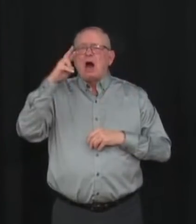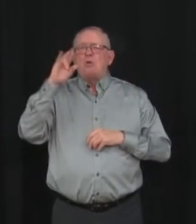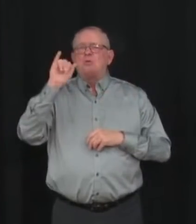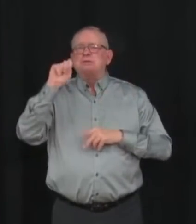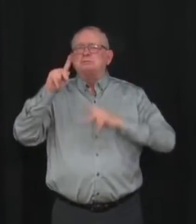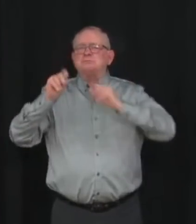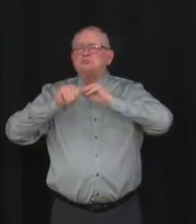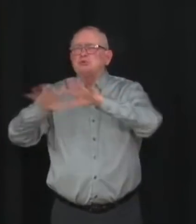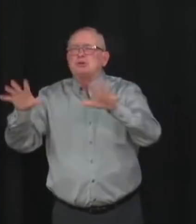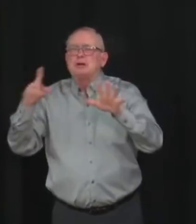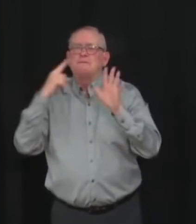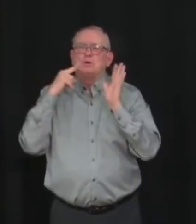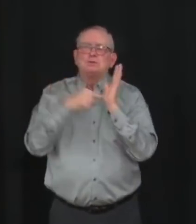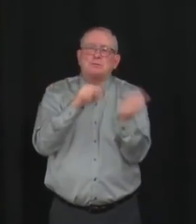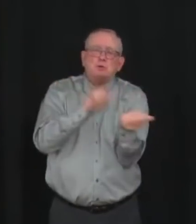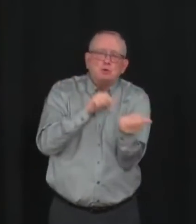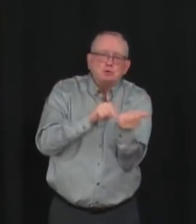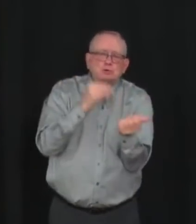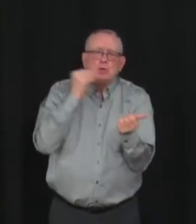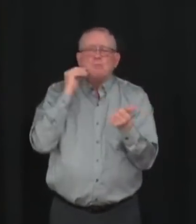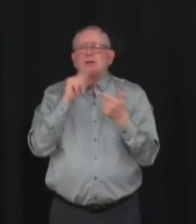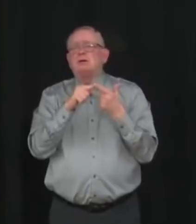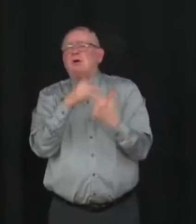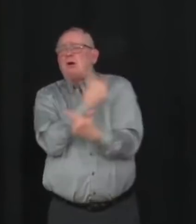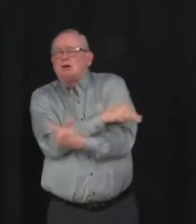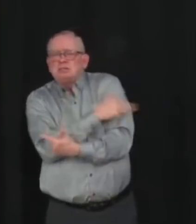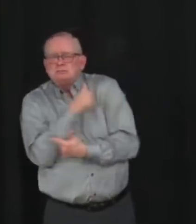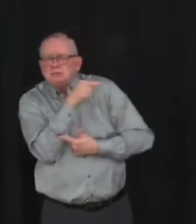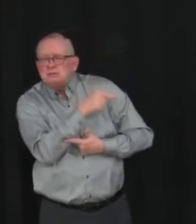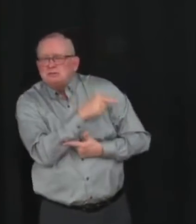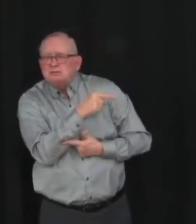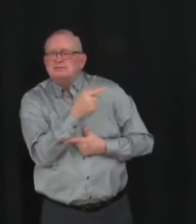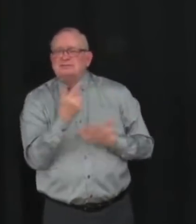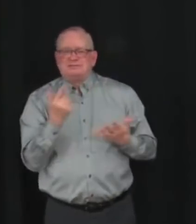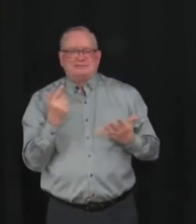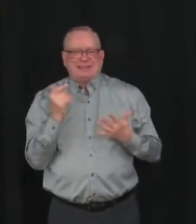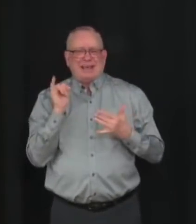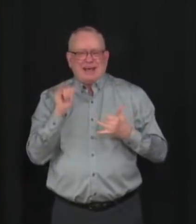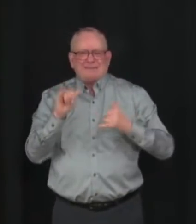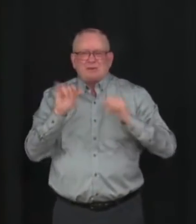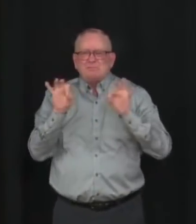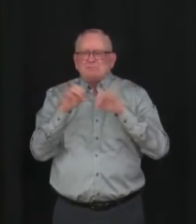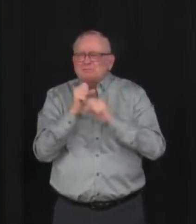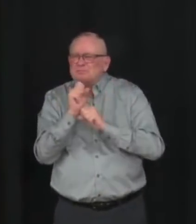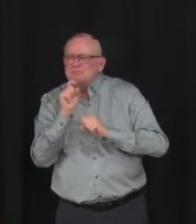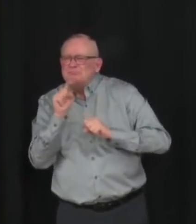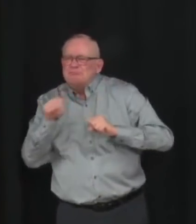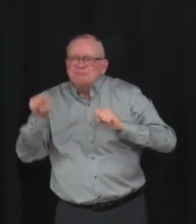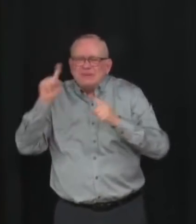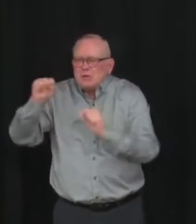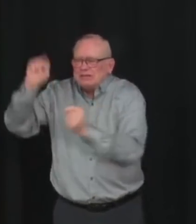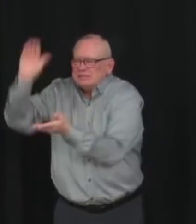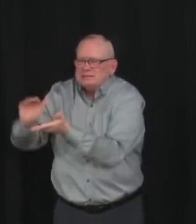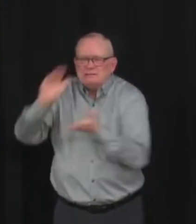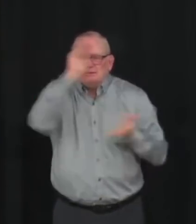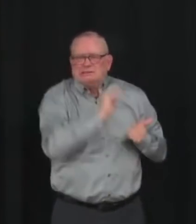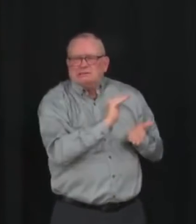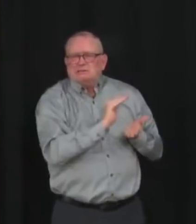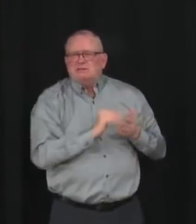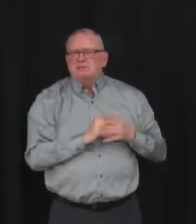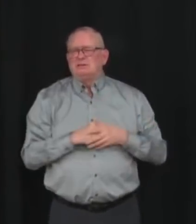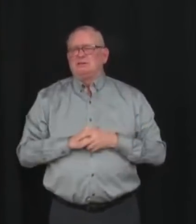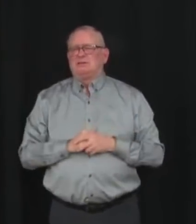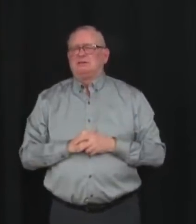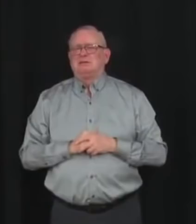acute care and continuing care. We must maintain timely access to testing in those locations as well.